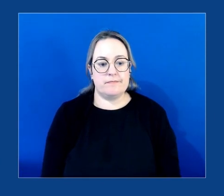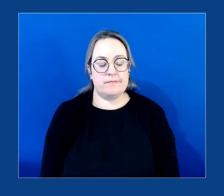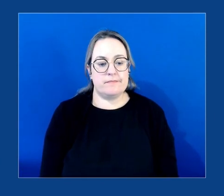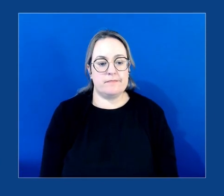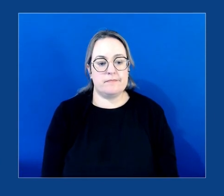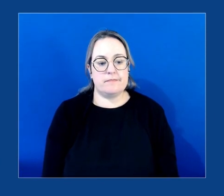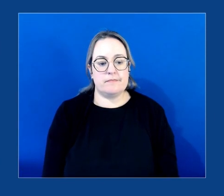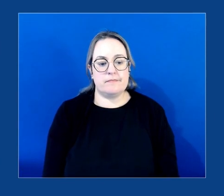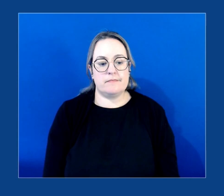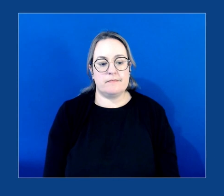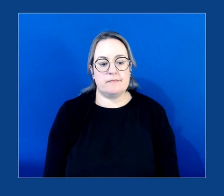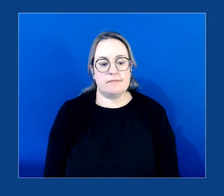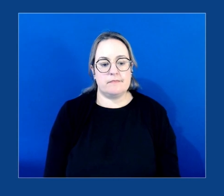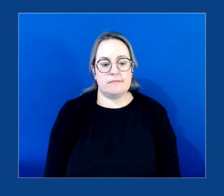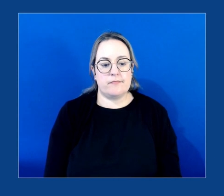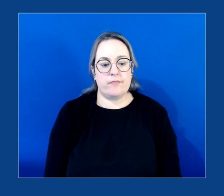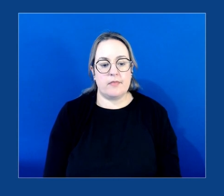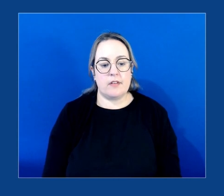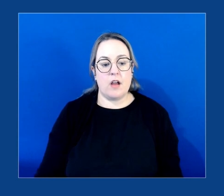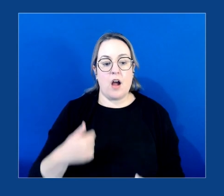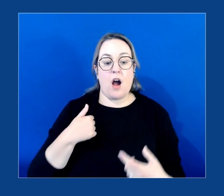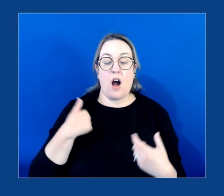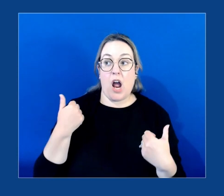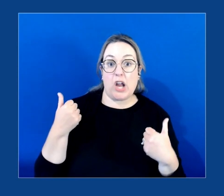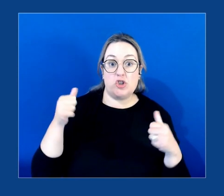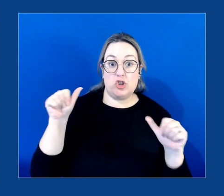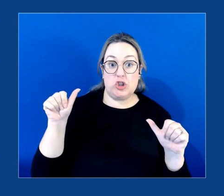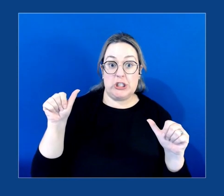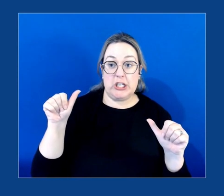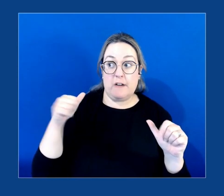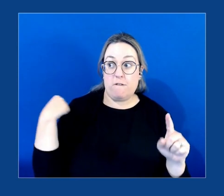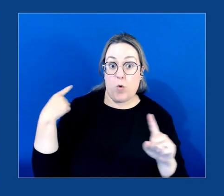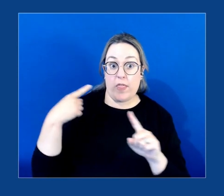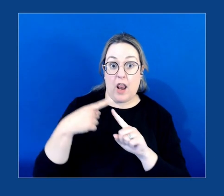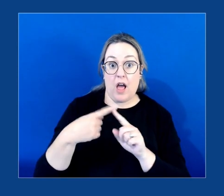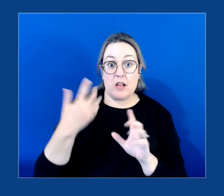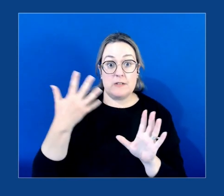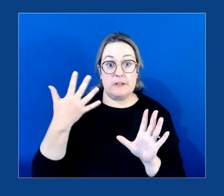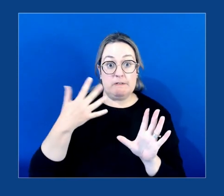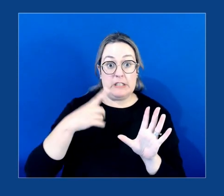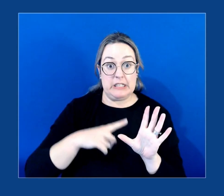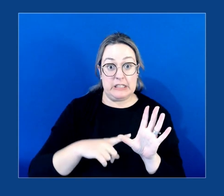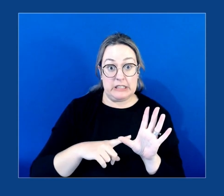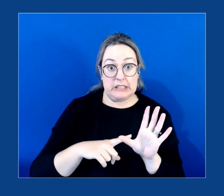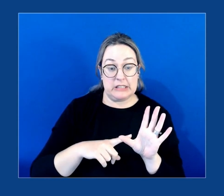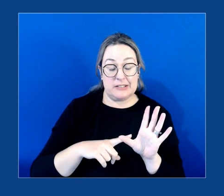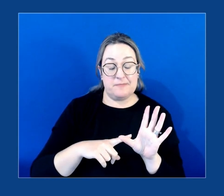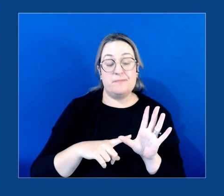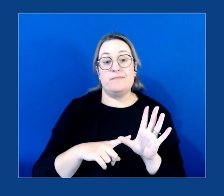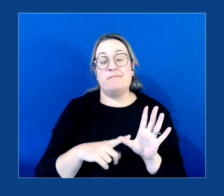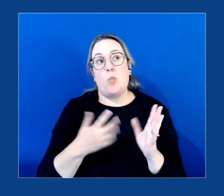What I was able to achieve in the last 15 years? Well, first of all,